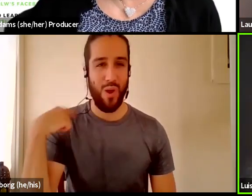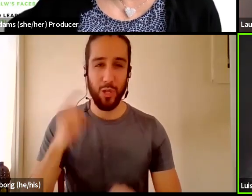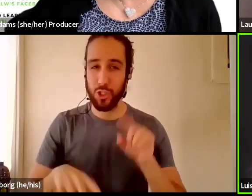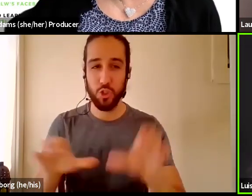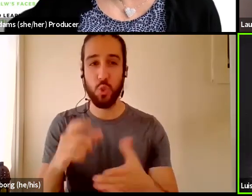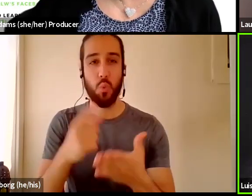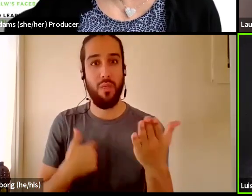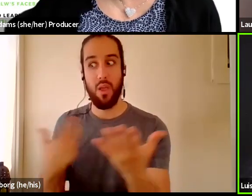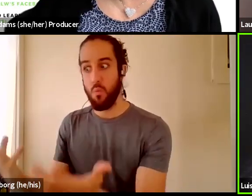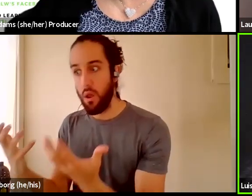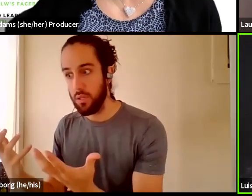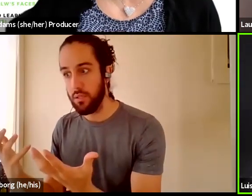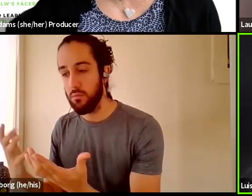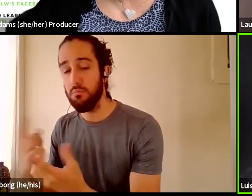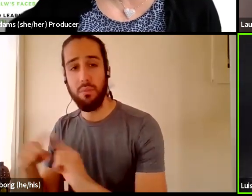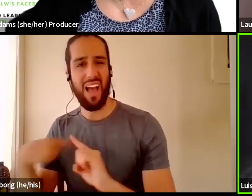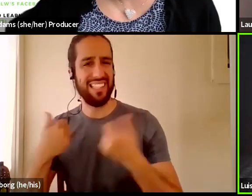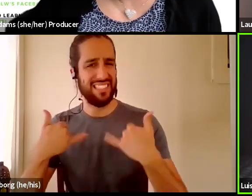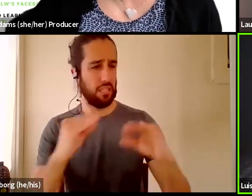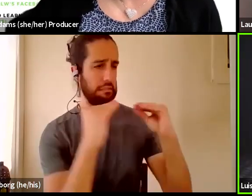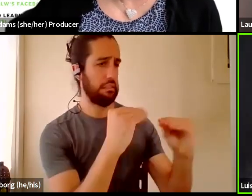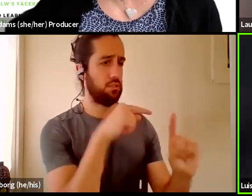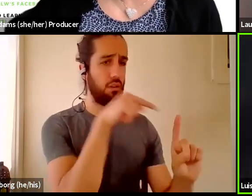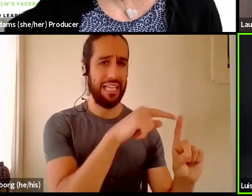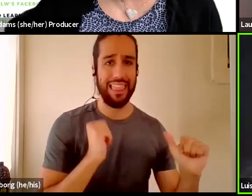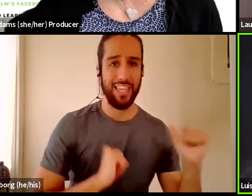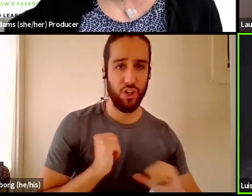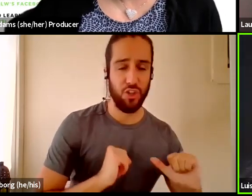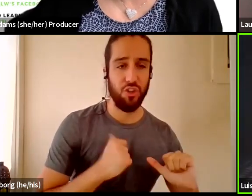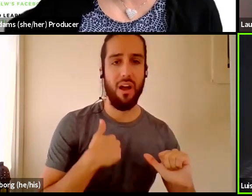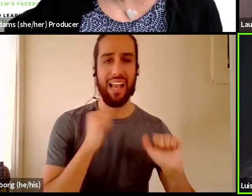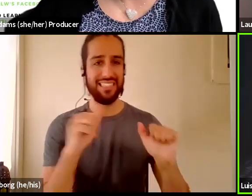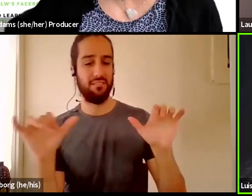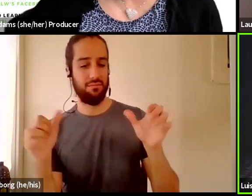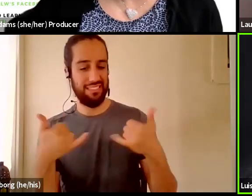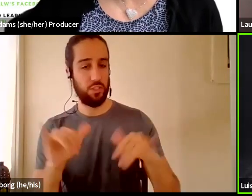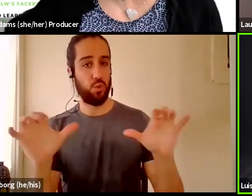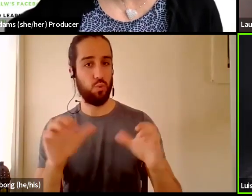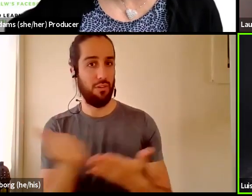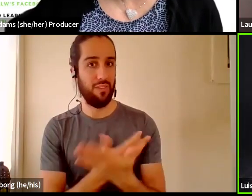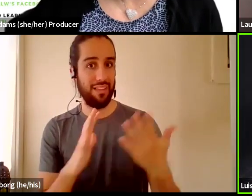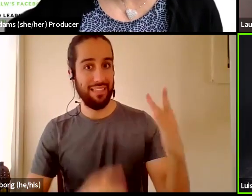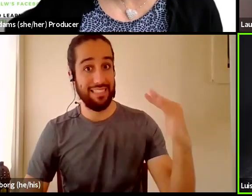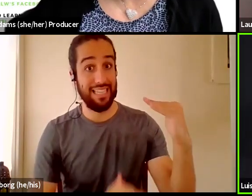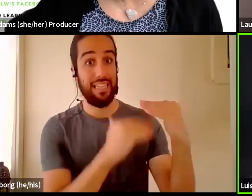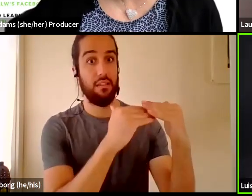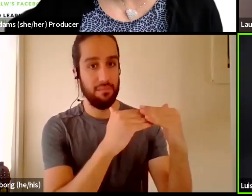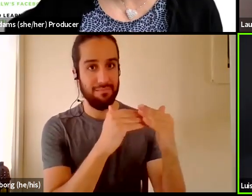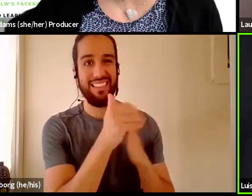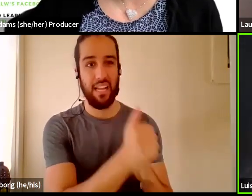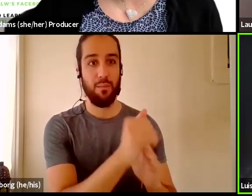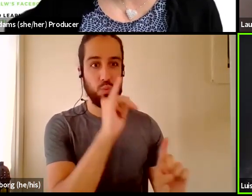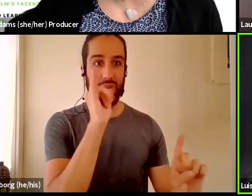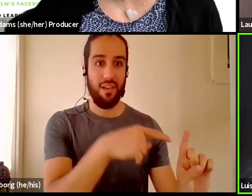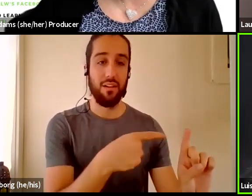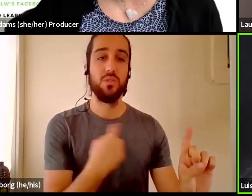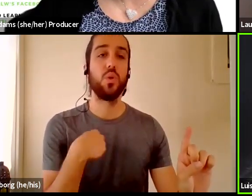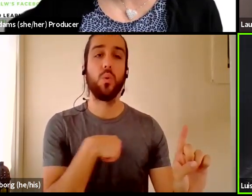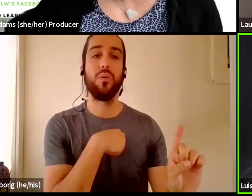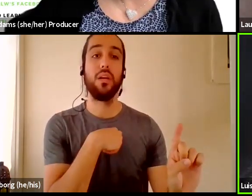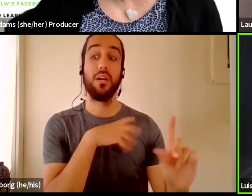still do theater. I could still do the thing leading up to it, so that when we come back into the room, we didn't lose a